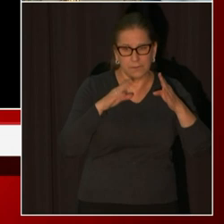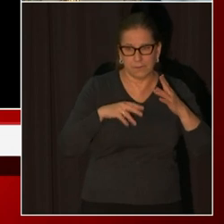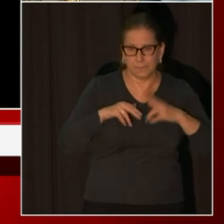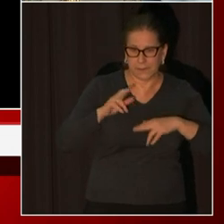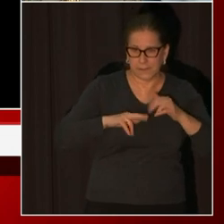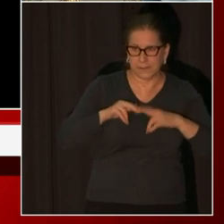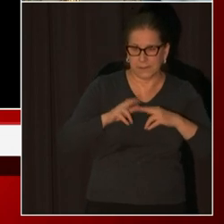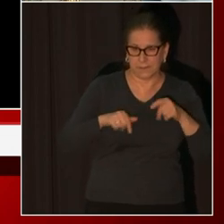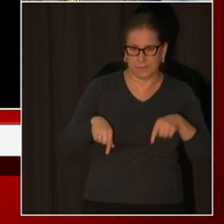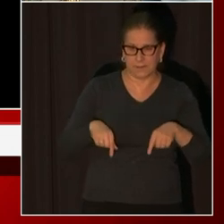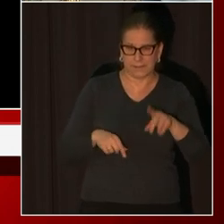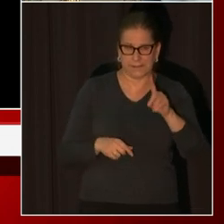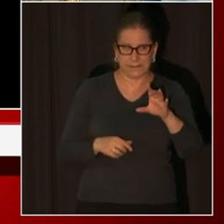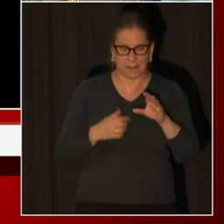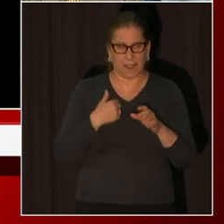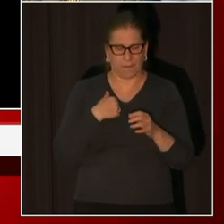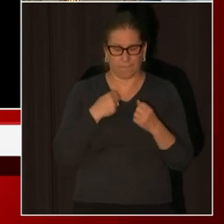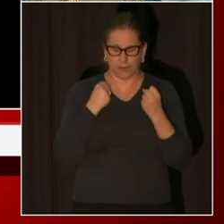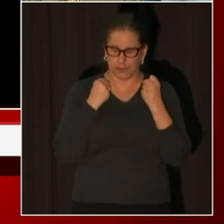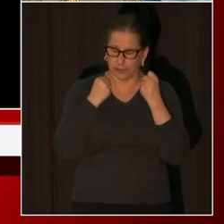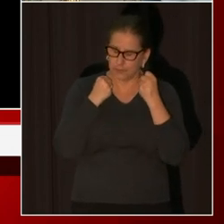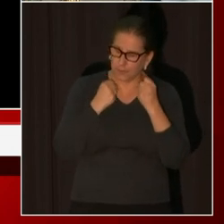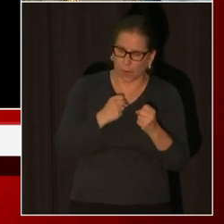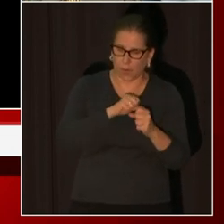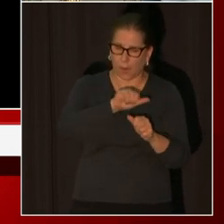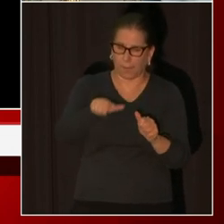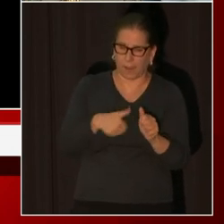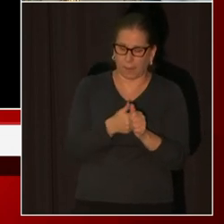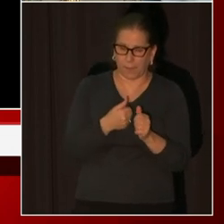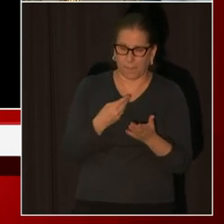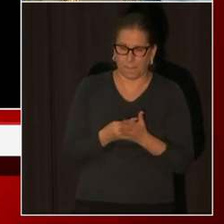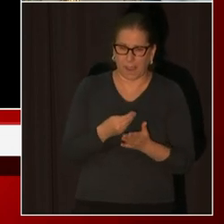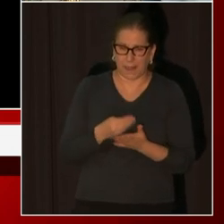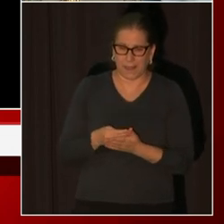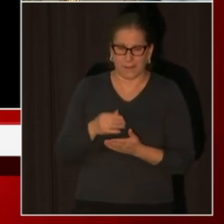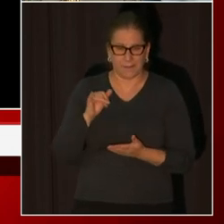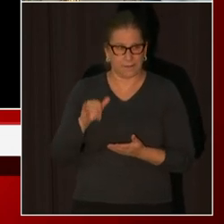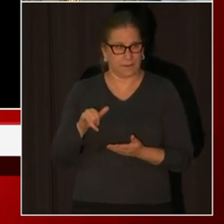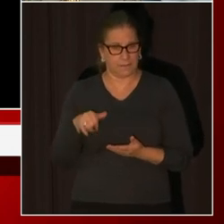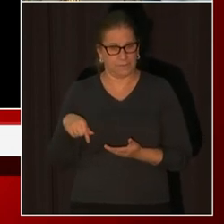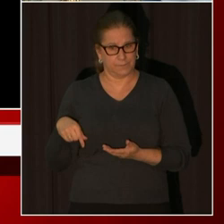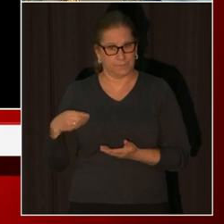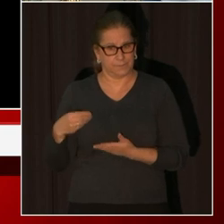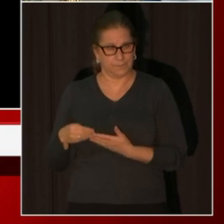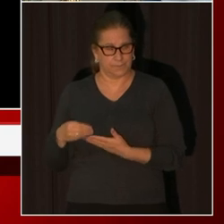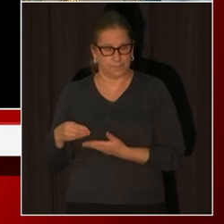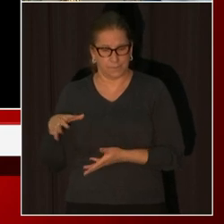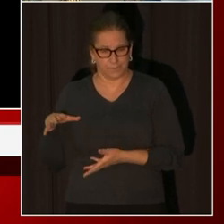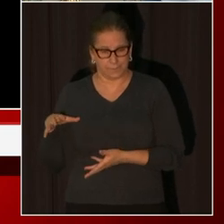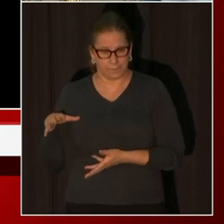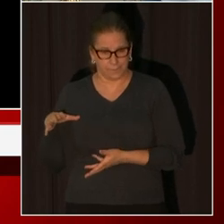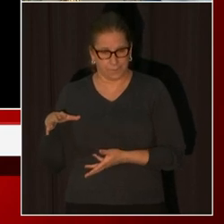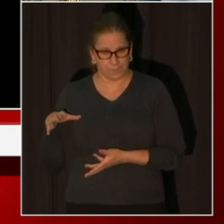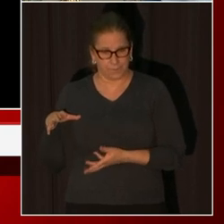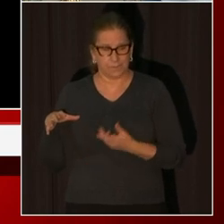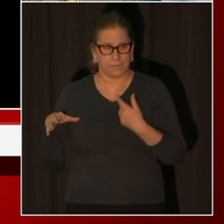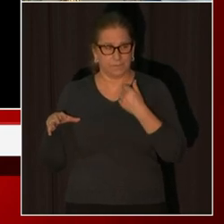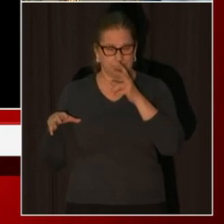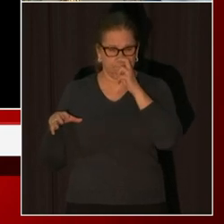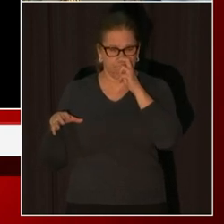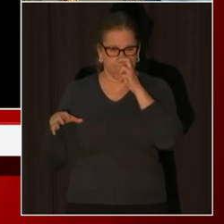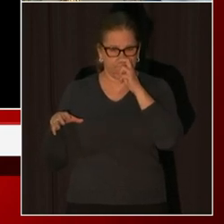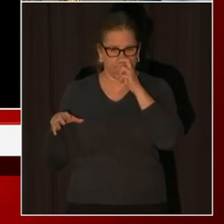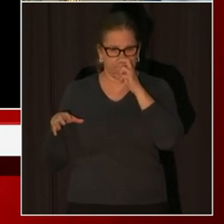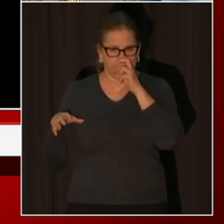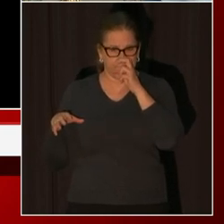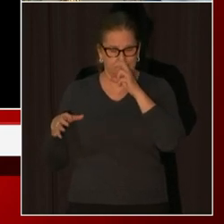of fiscal discipline that has allowed us to get there, but more than that, work together to have a strong set